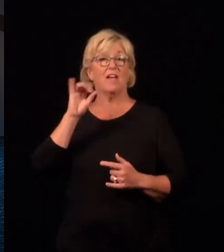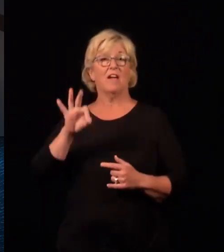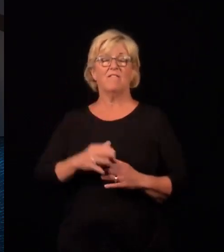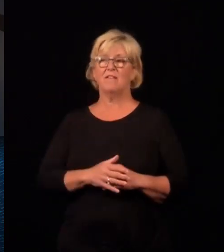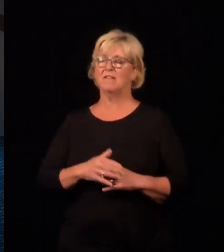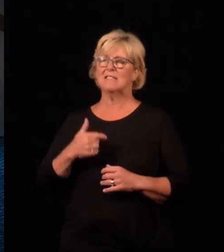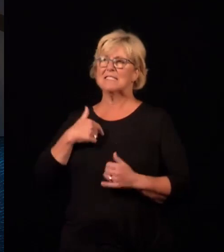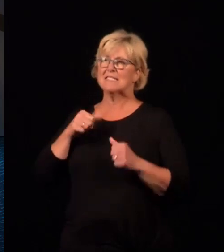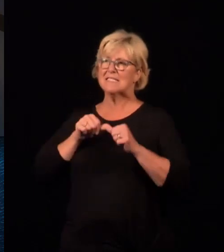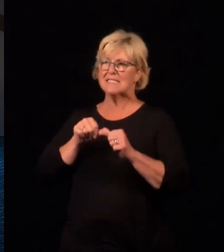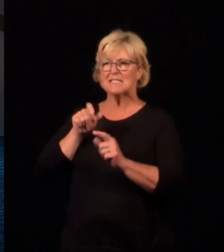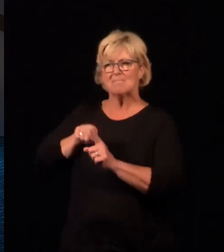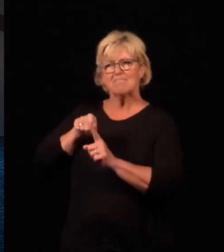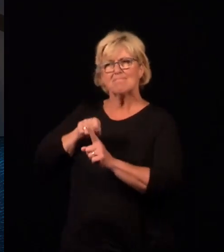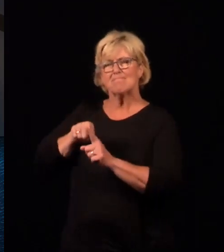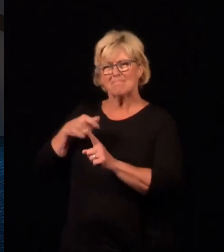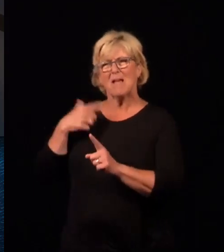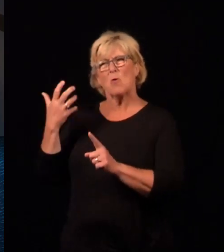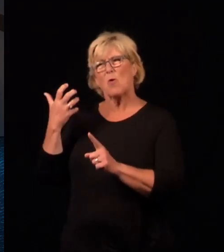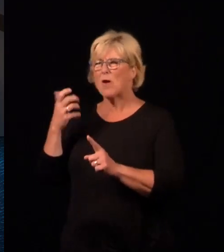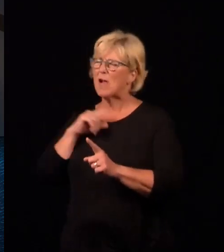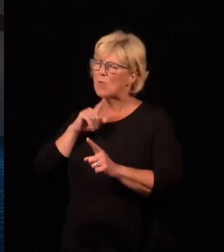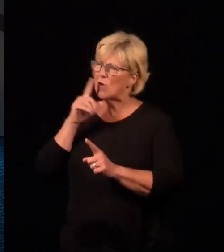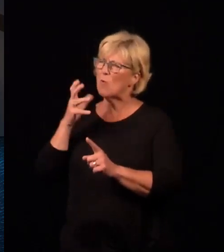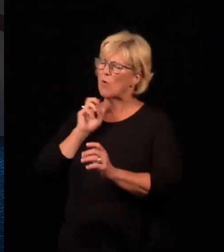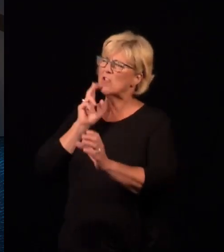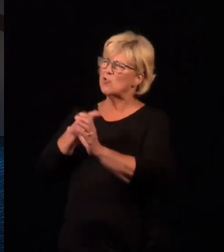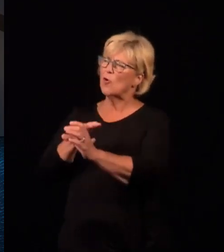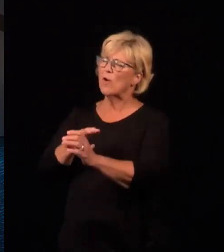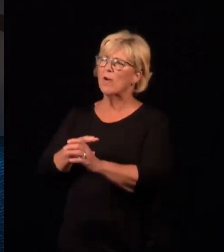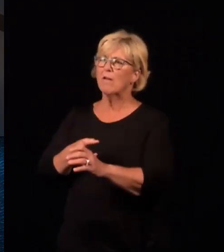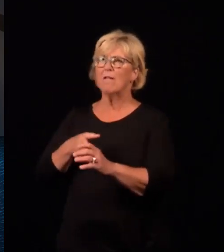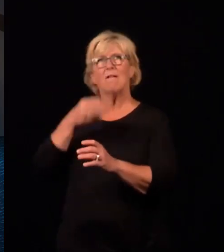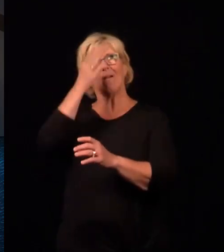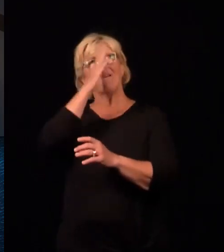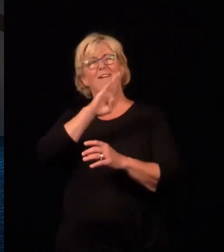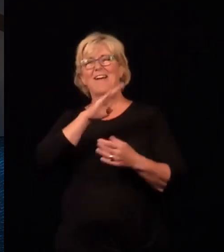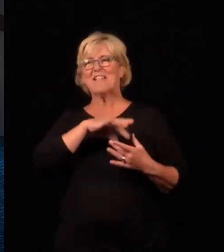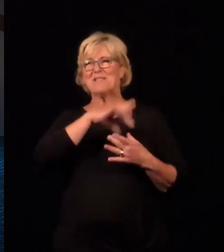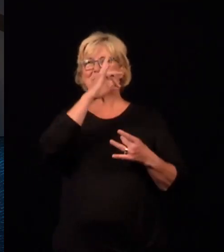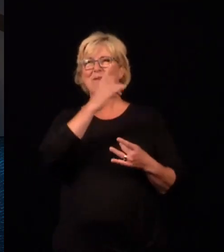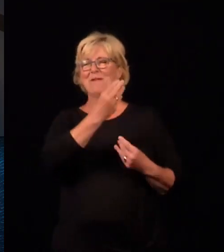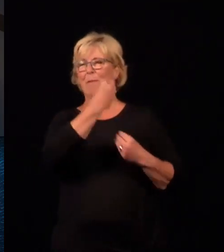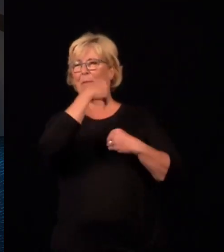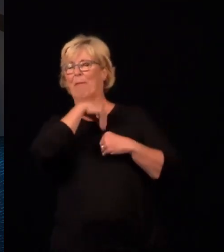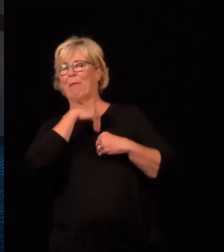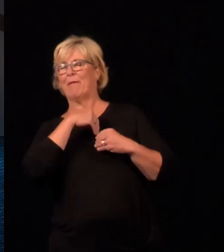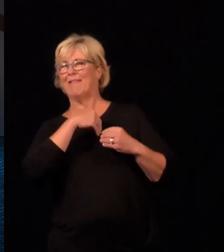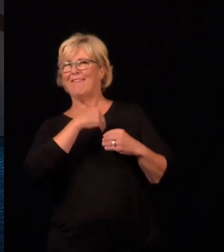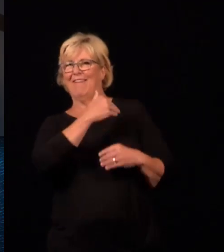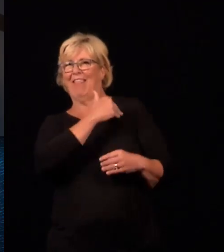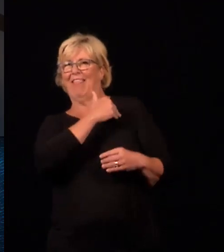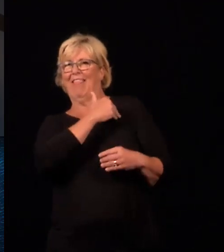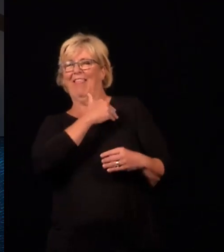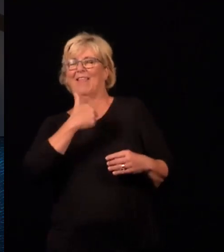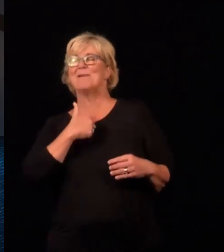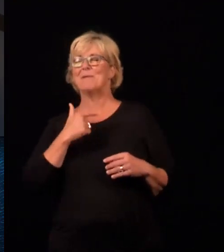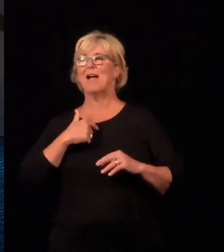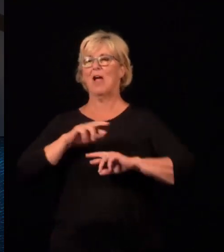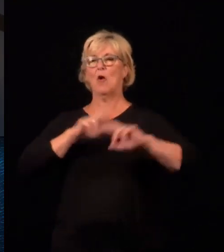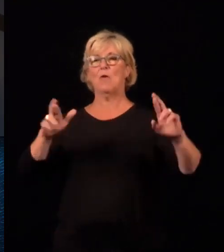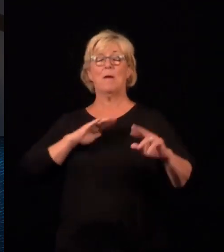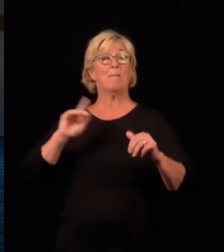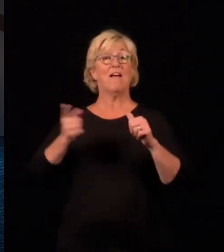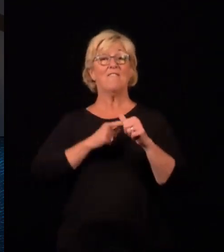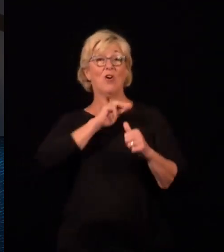I was persistent. I begged him to go. That's God's spirit, I think, was already moving in me. So I was ready for my